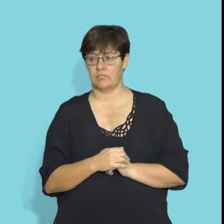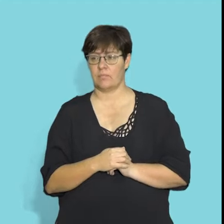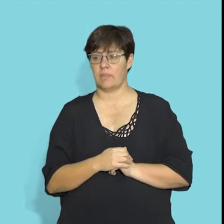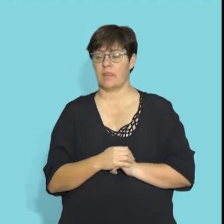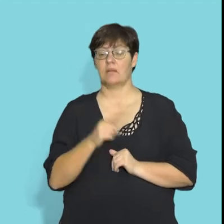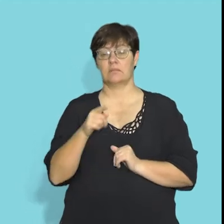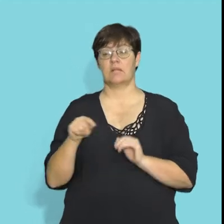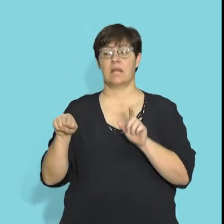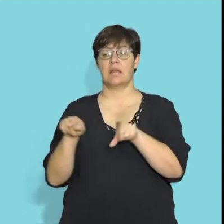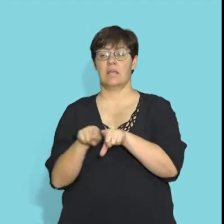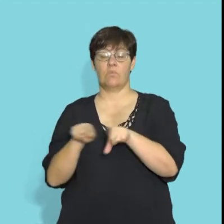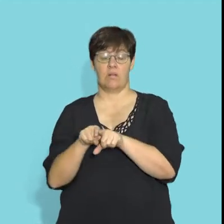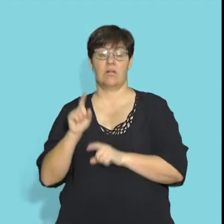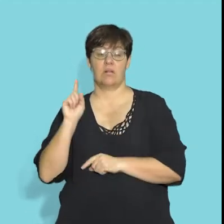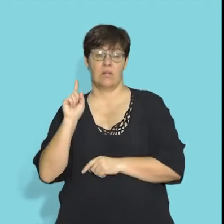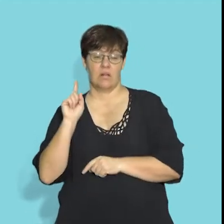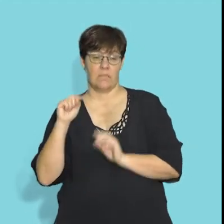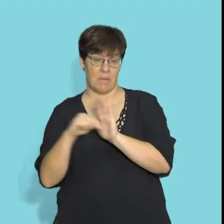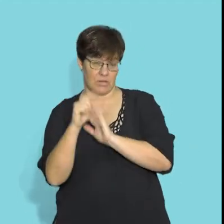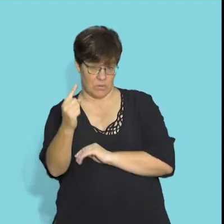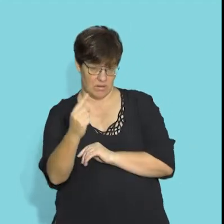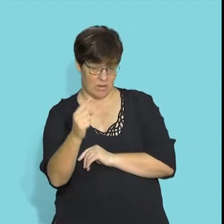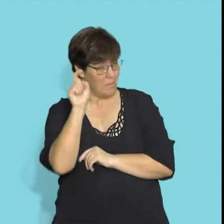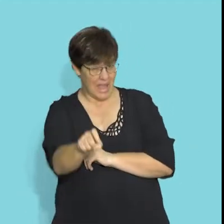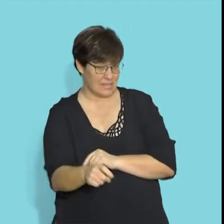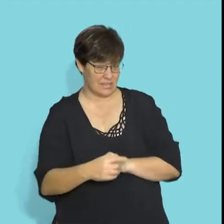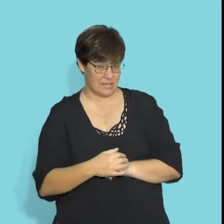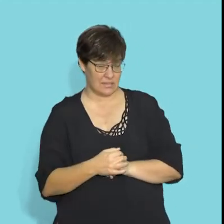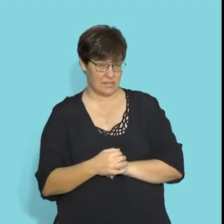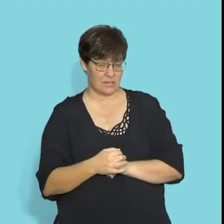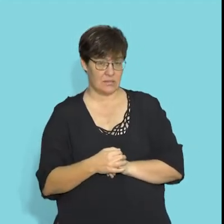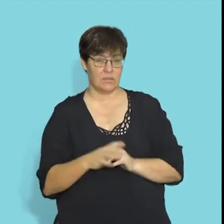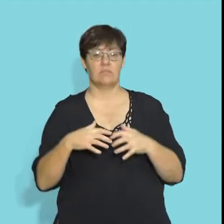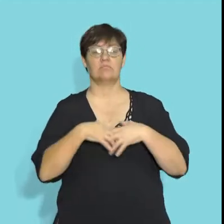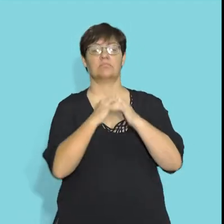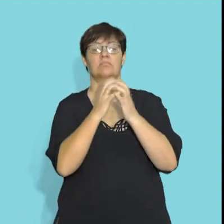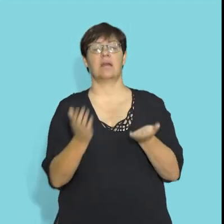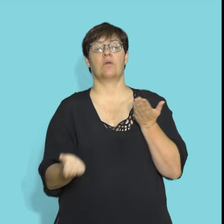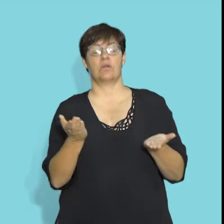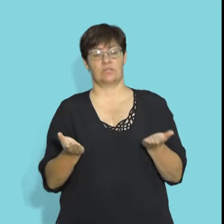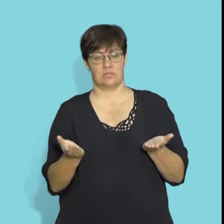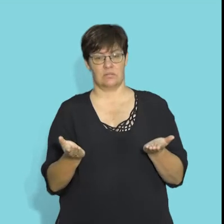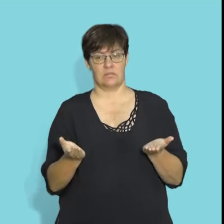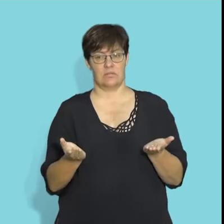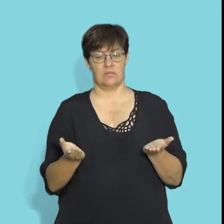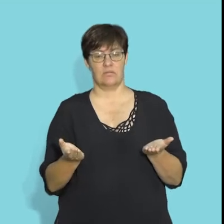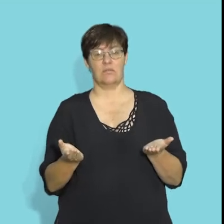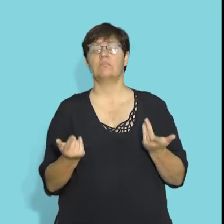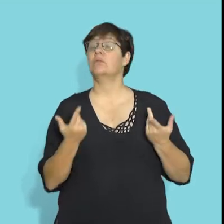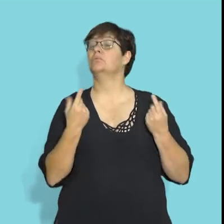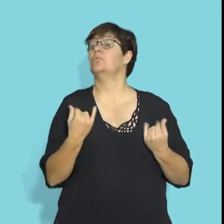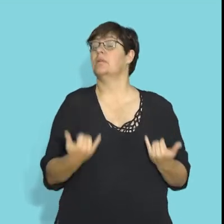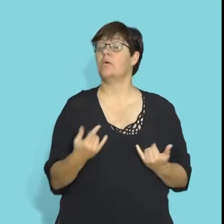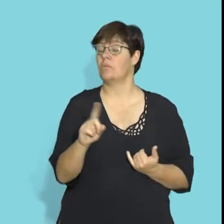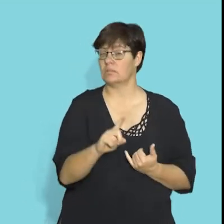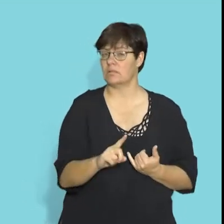4. And this gradient, or this answer, must be equal to -1. What I've done here is I've set up an equation, and what I can